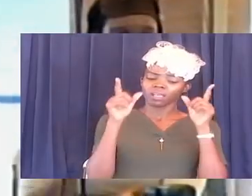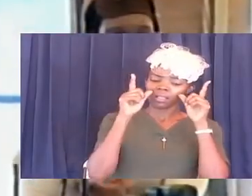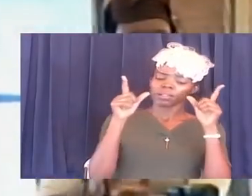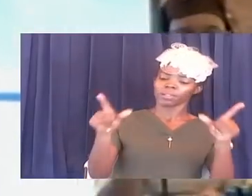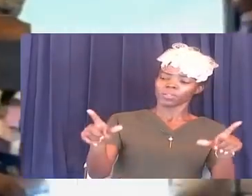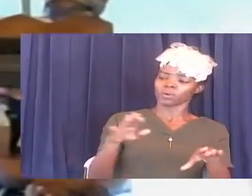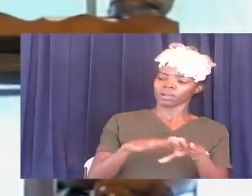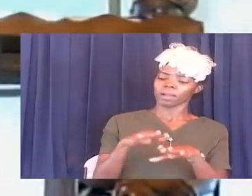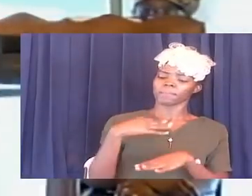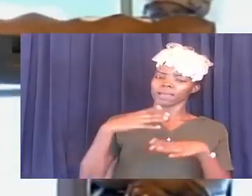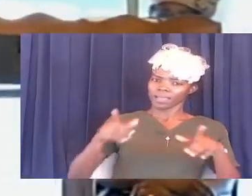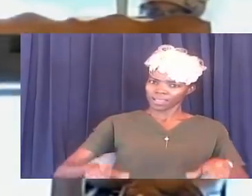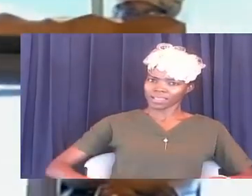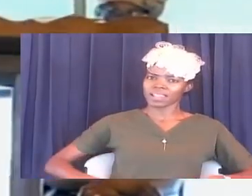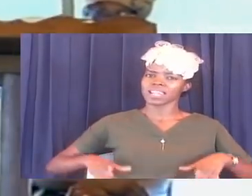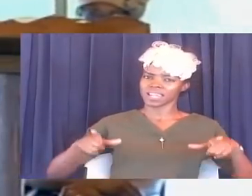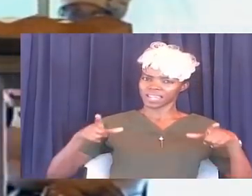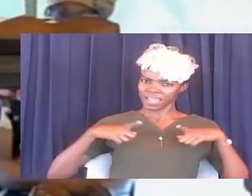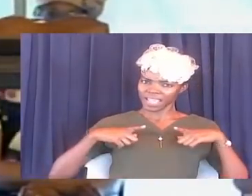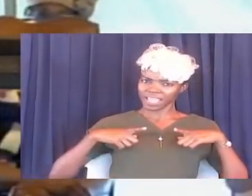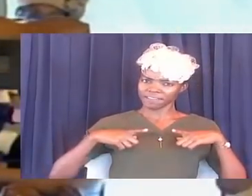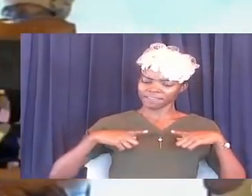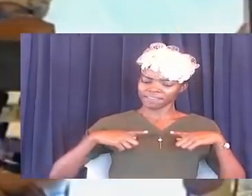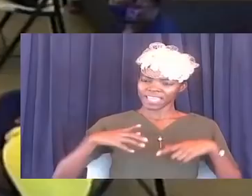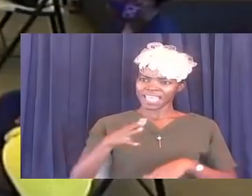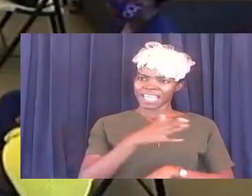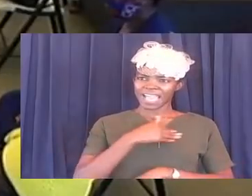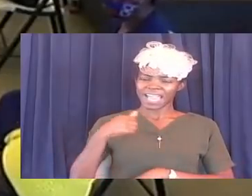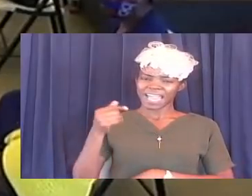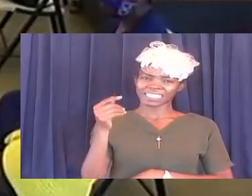belly, Jesus. Oh, I'm telling you, man.